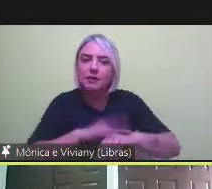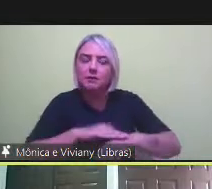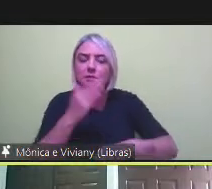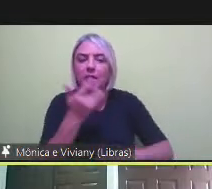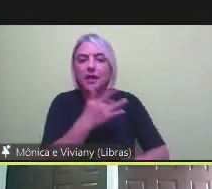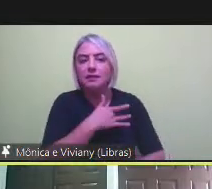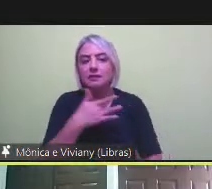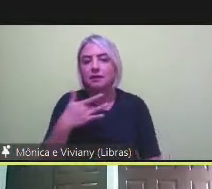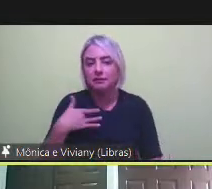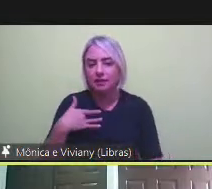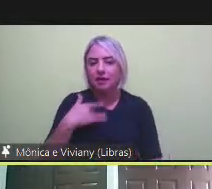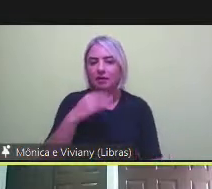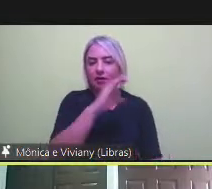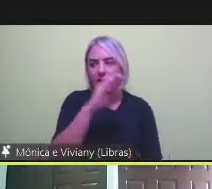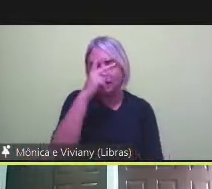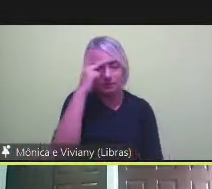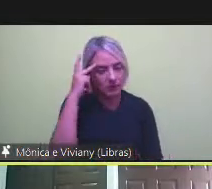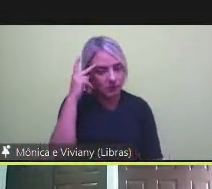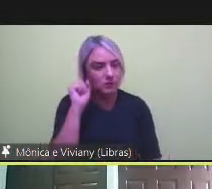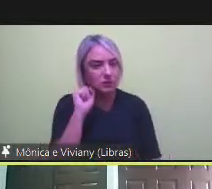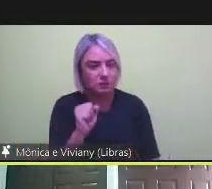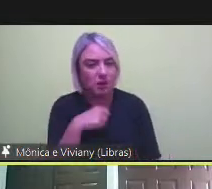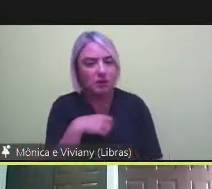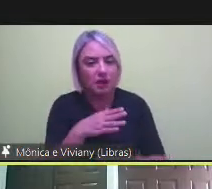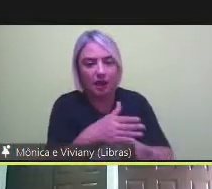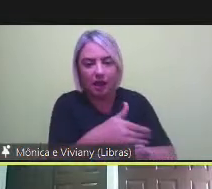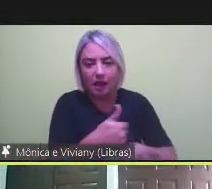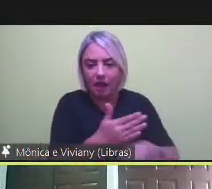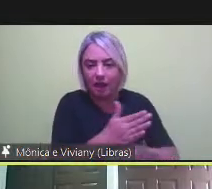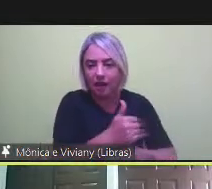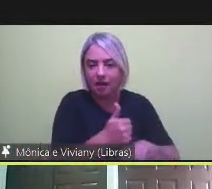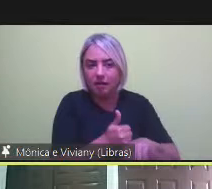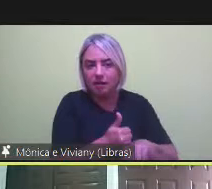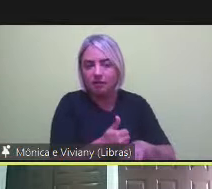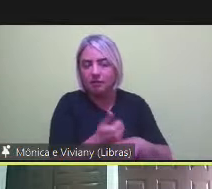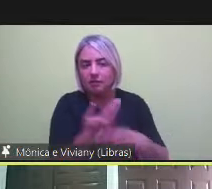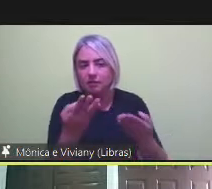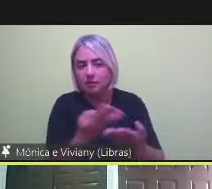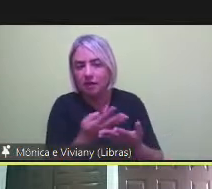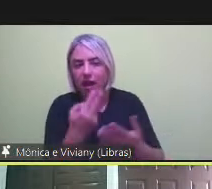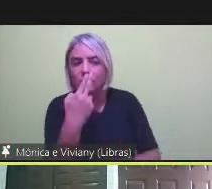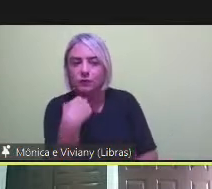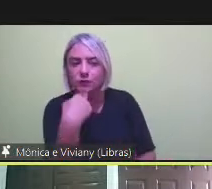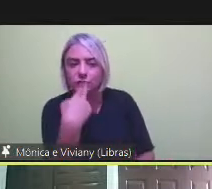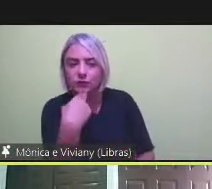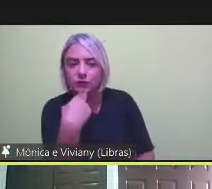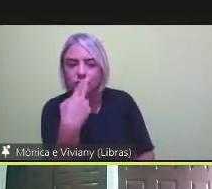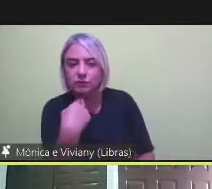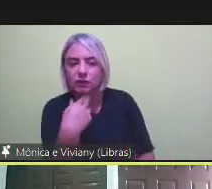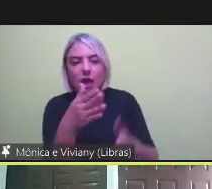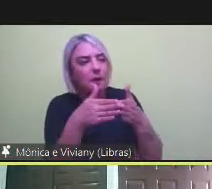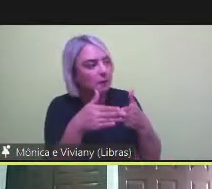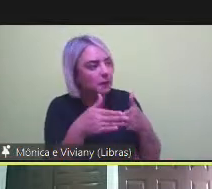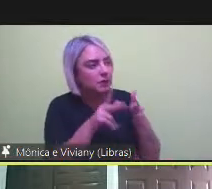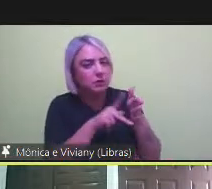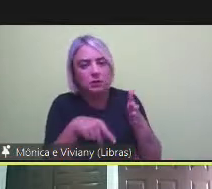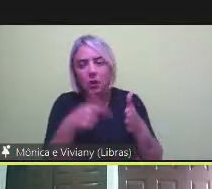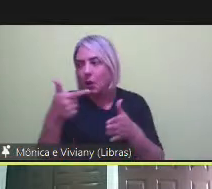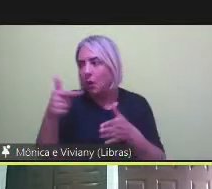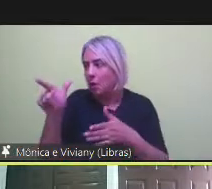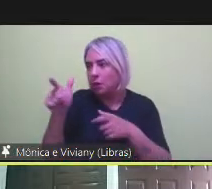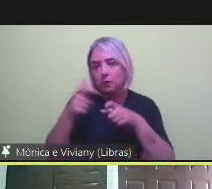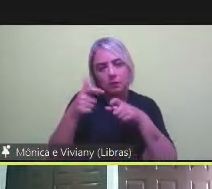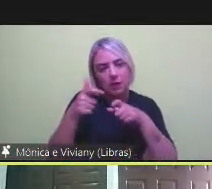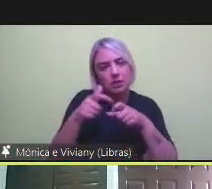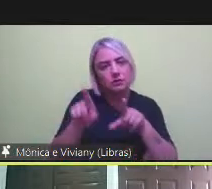or nutritionist on request by them or by their physicians. So these are the components that